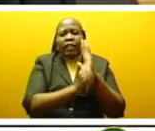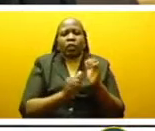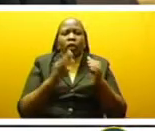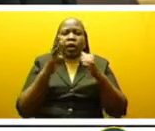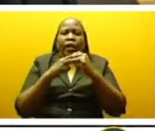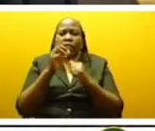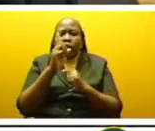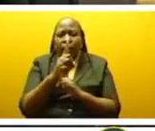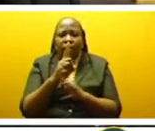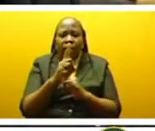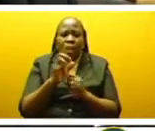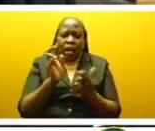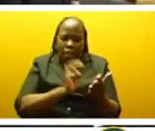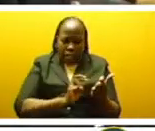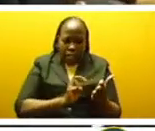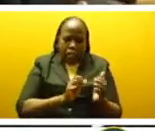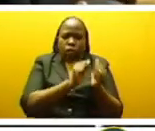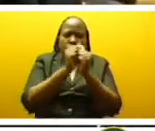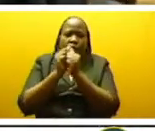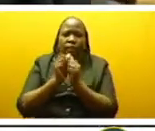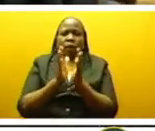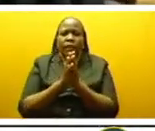as read together with Article 86,